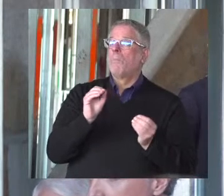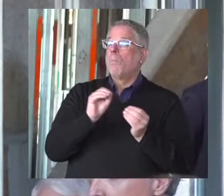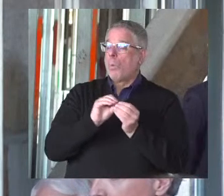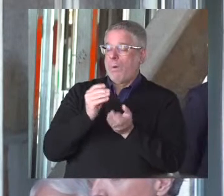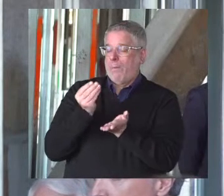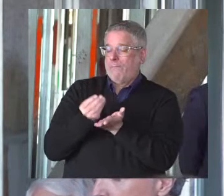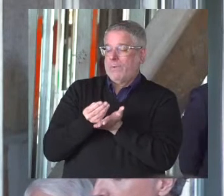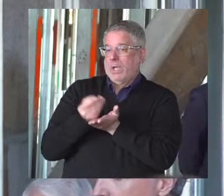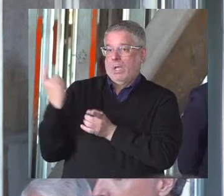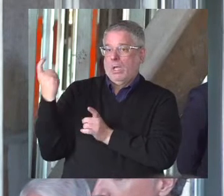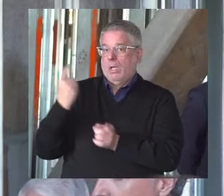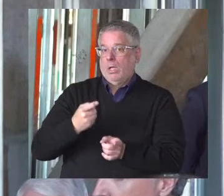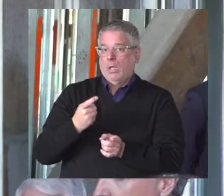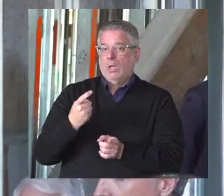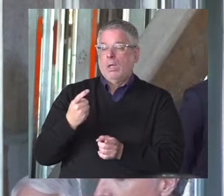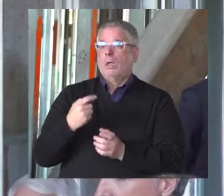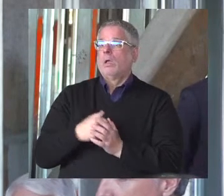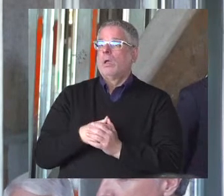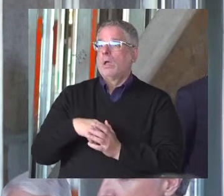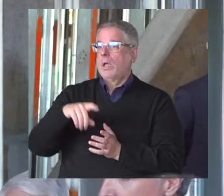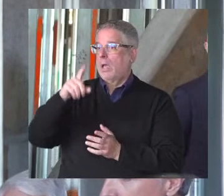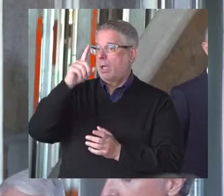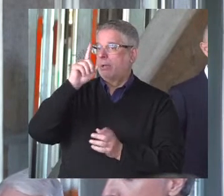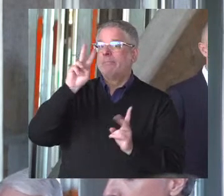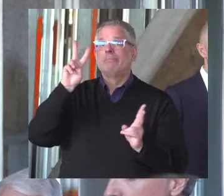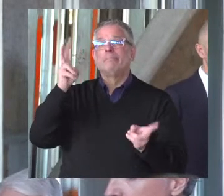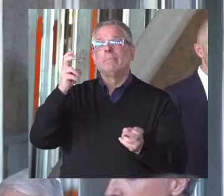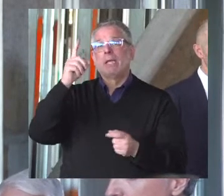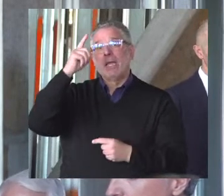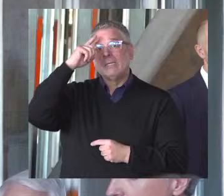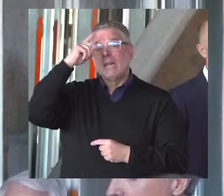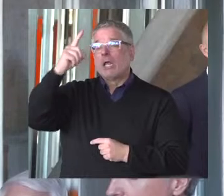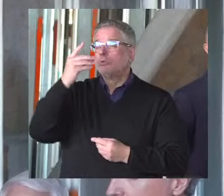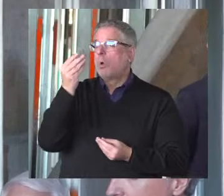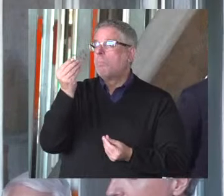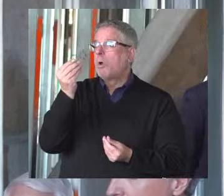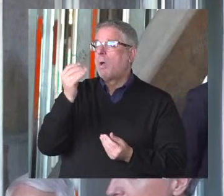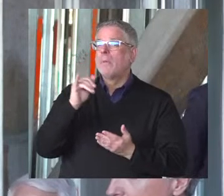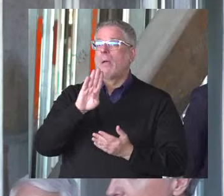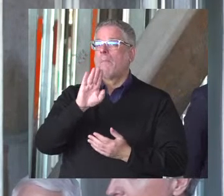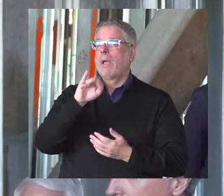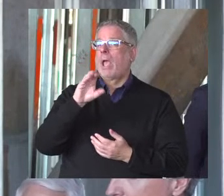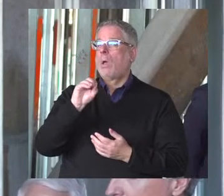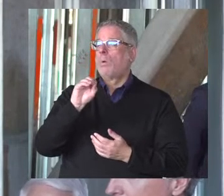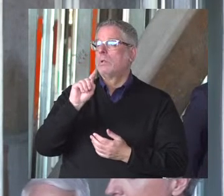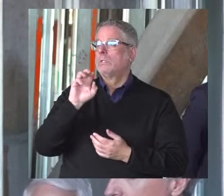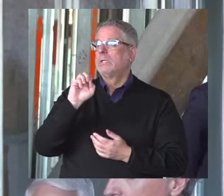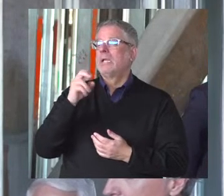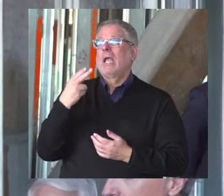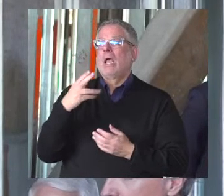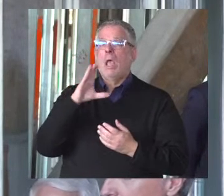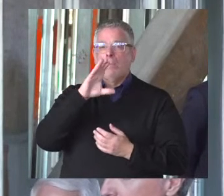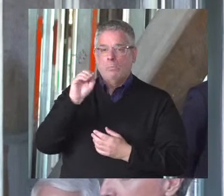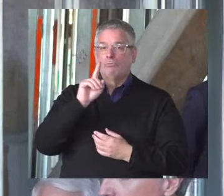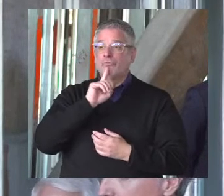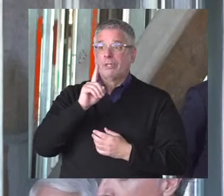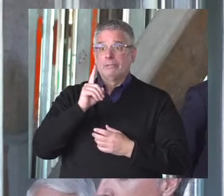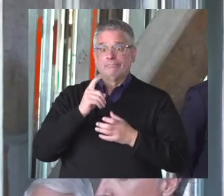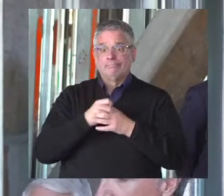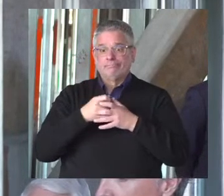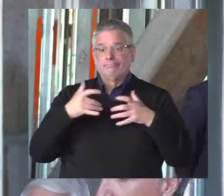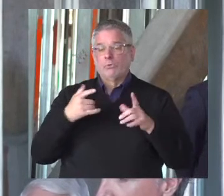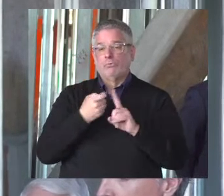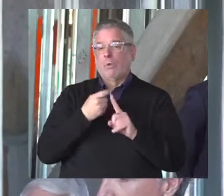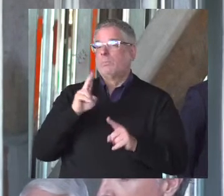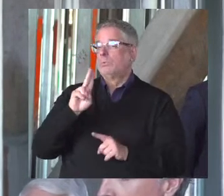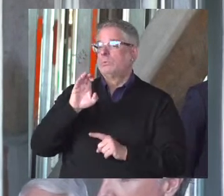funding, generation of intellectual property, and the generation of biotech companies, which have been prolific from